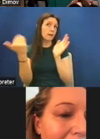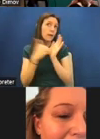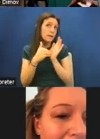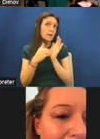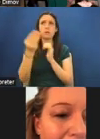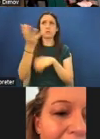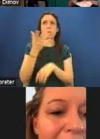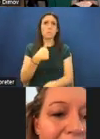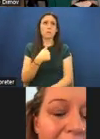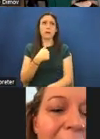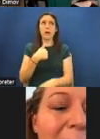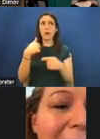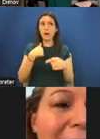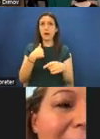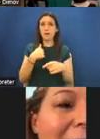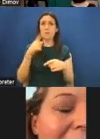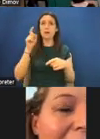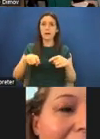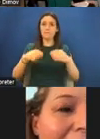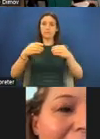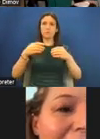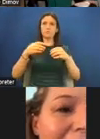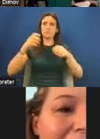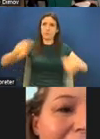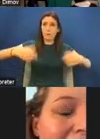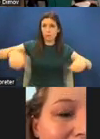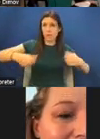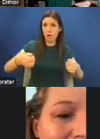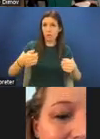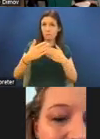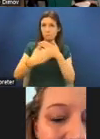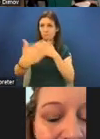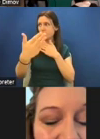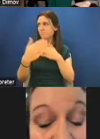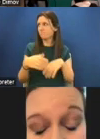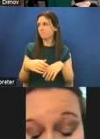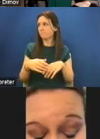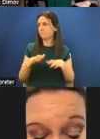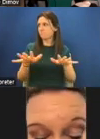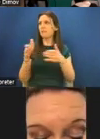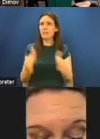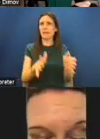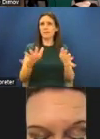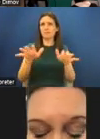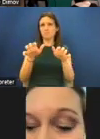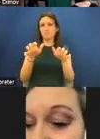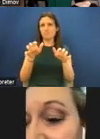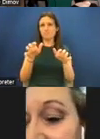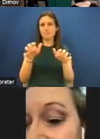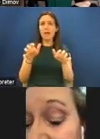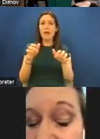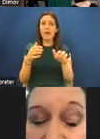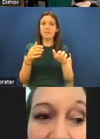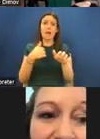I was going to be a paraplegic and that I'd never I'd never